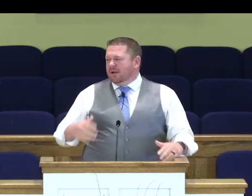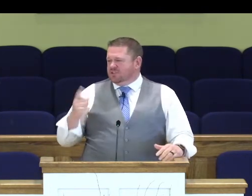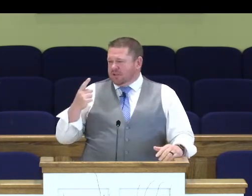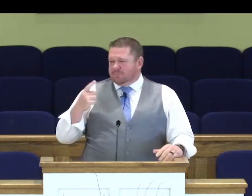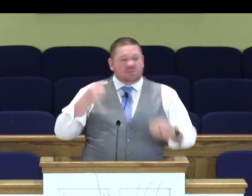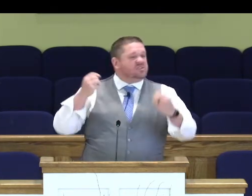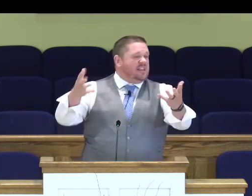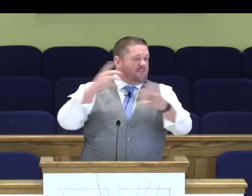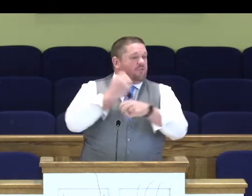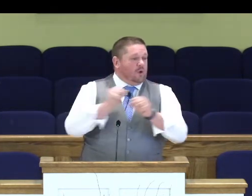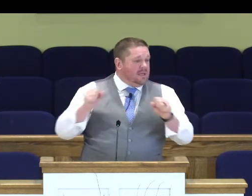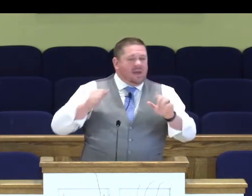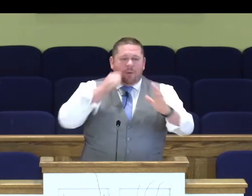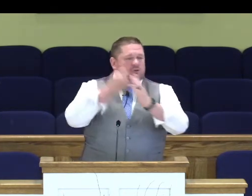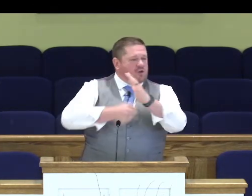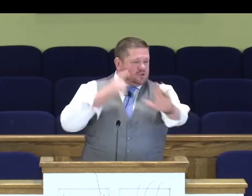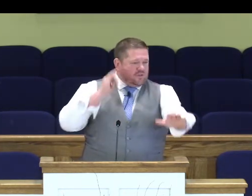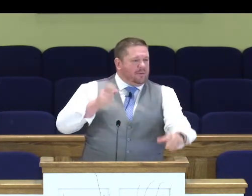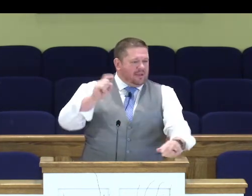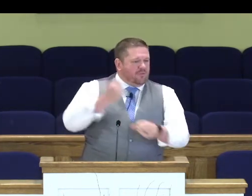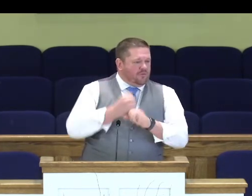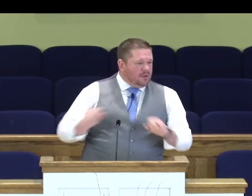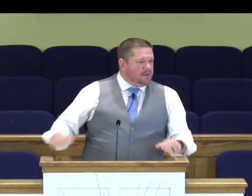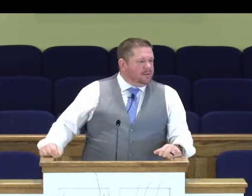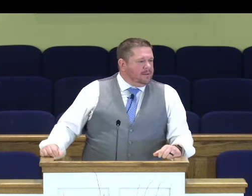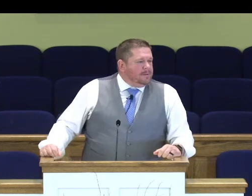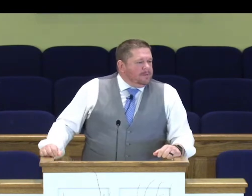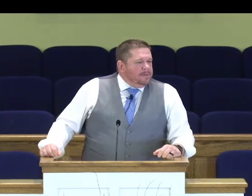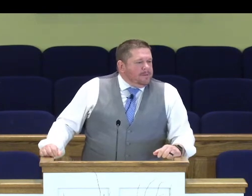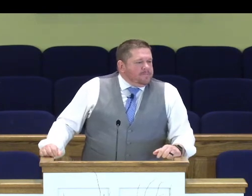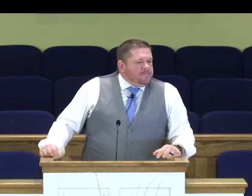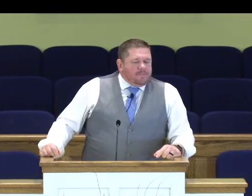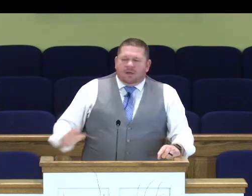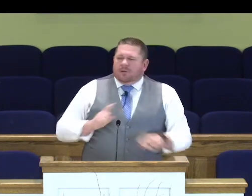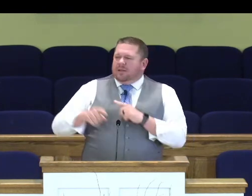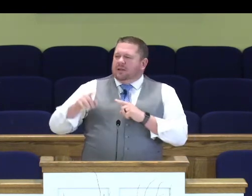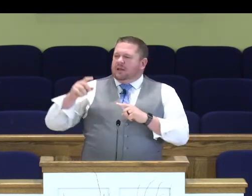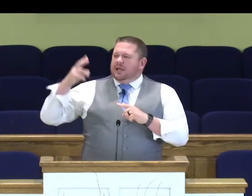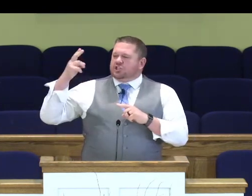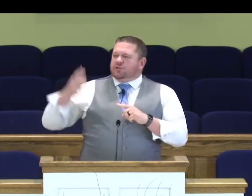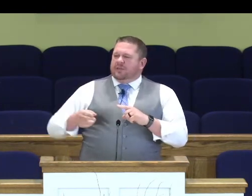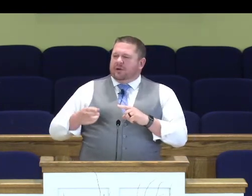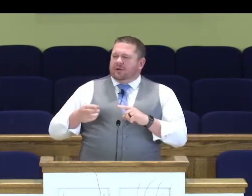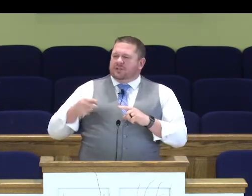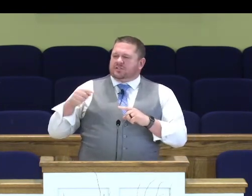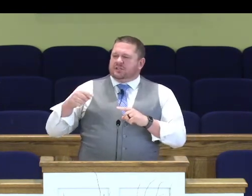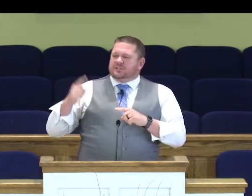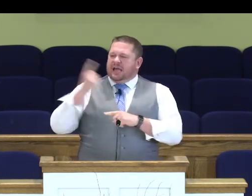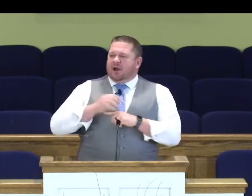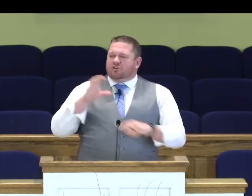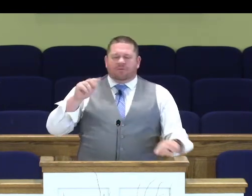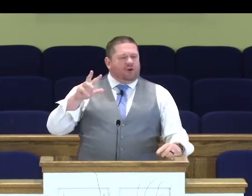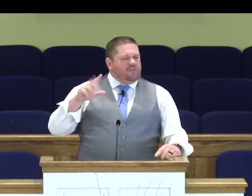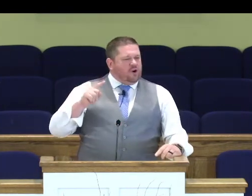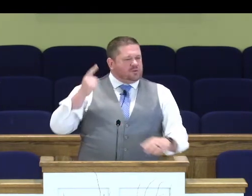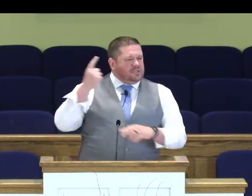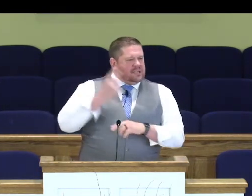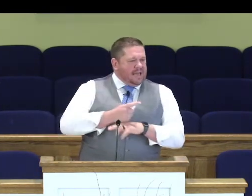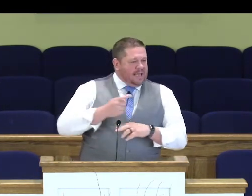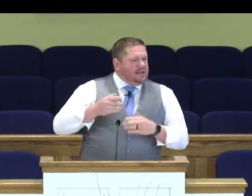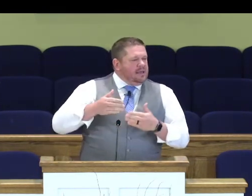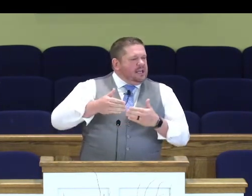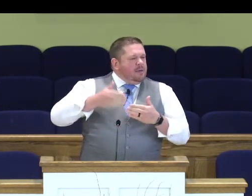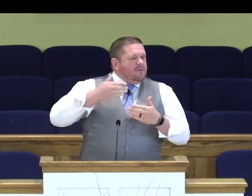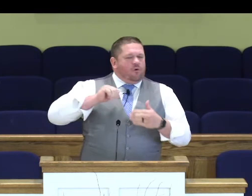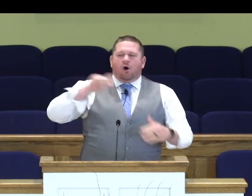American. I'm just going to say that for free. I won't charge you for that one. That's for free. But in history, this day, October 31st, was a